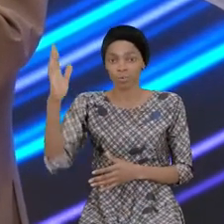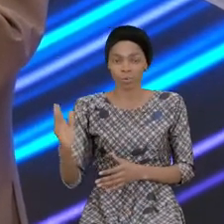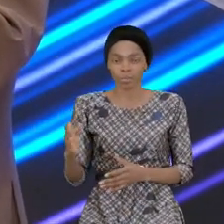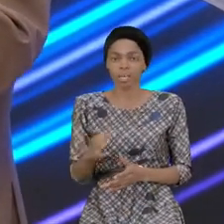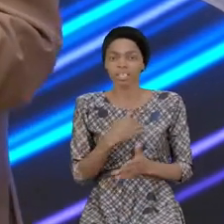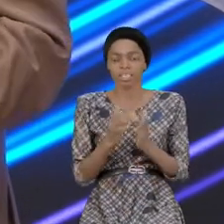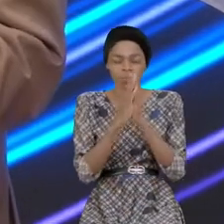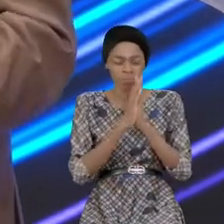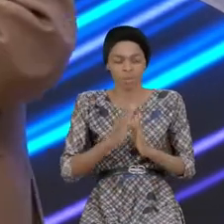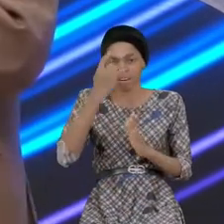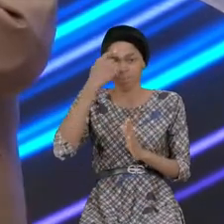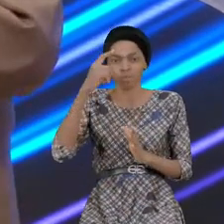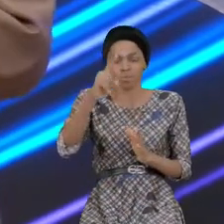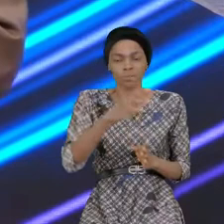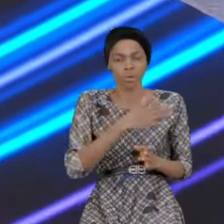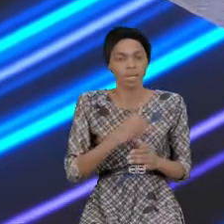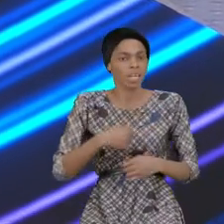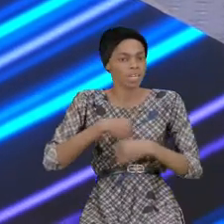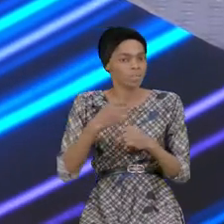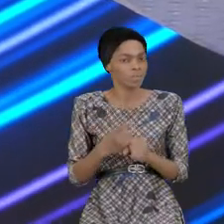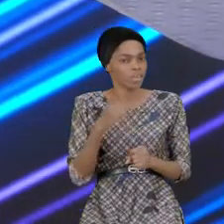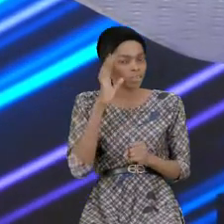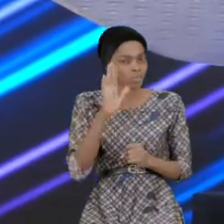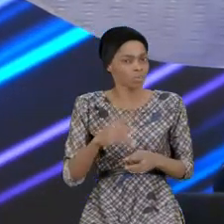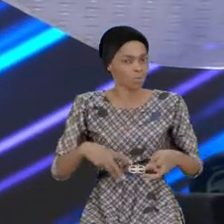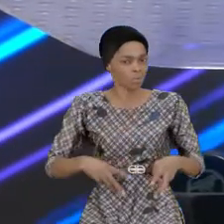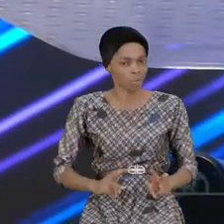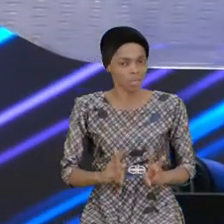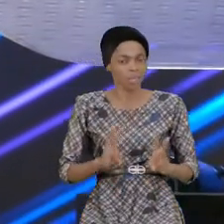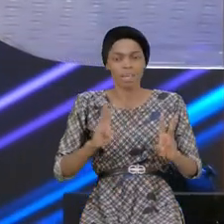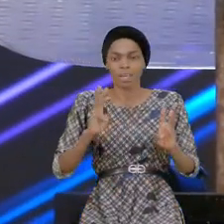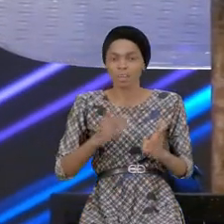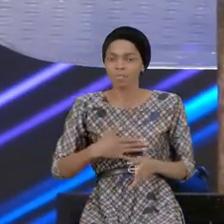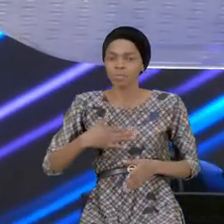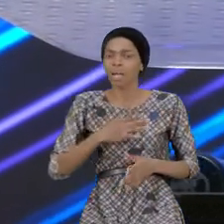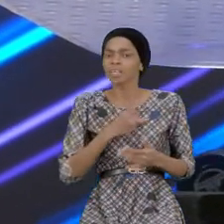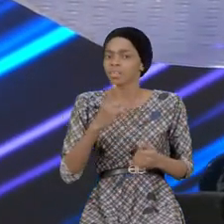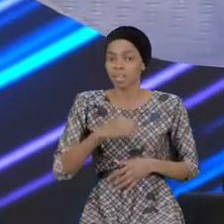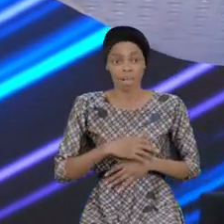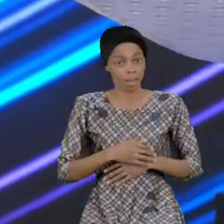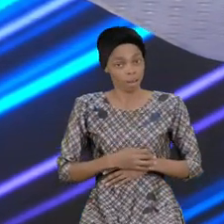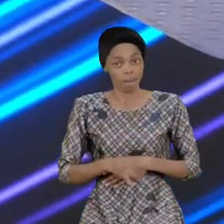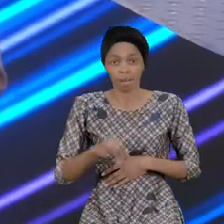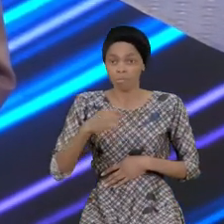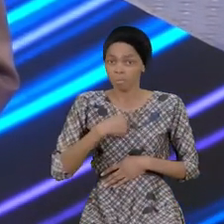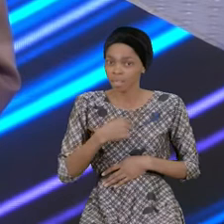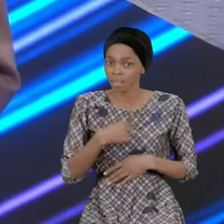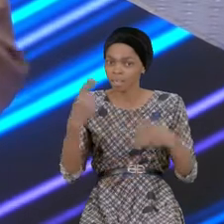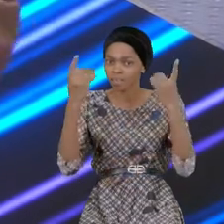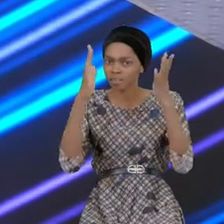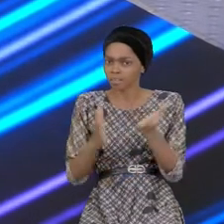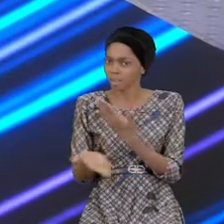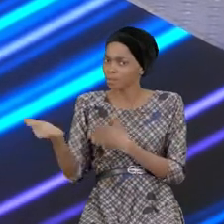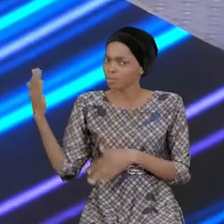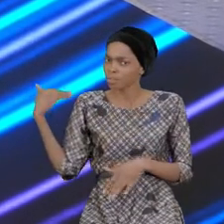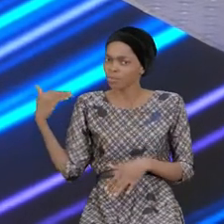path and your way pleasant. And you say, I of all people, a sinner just a few years ago,